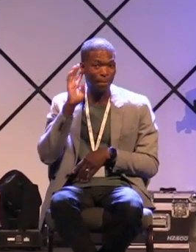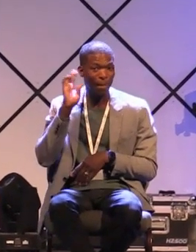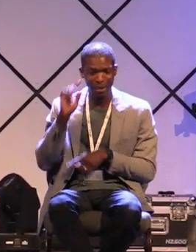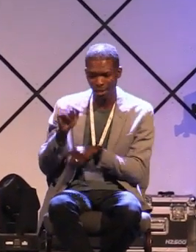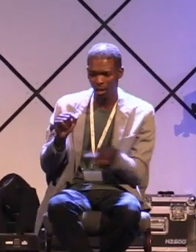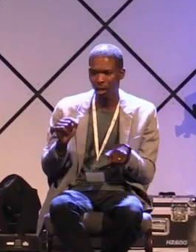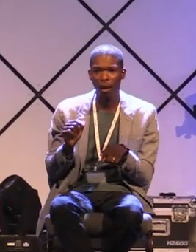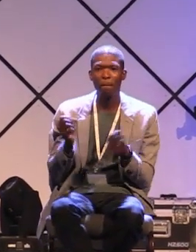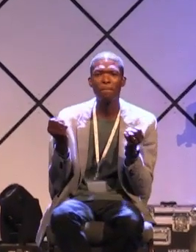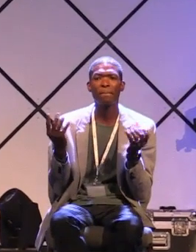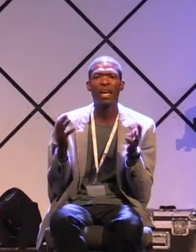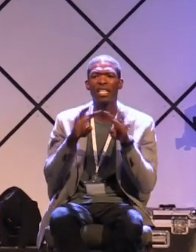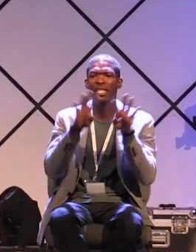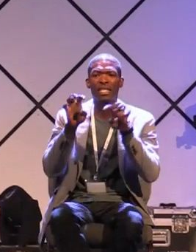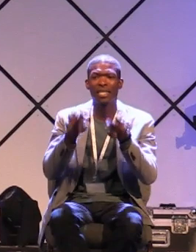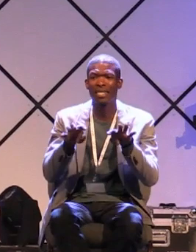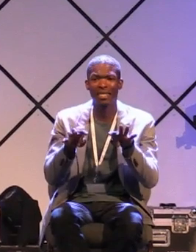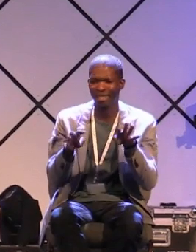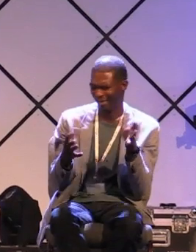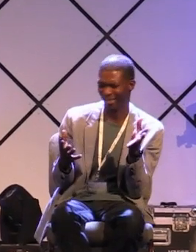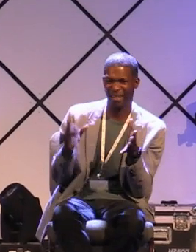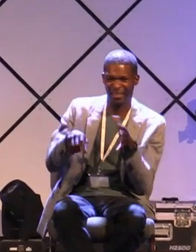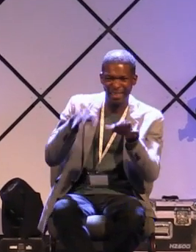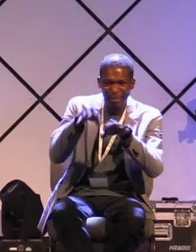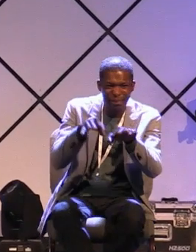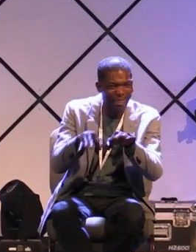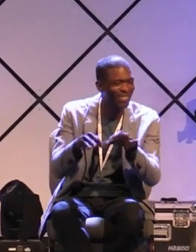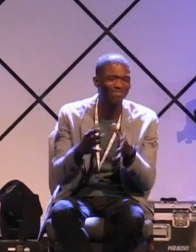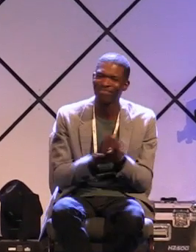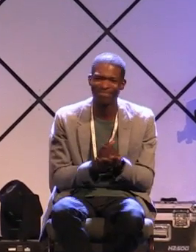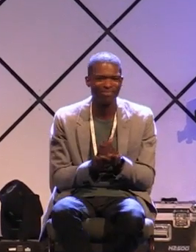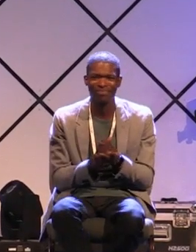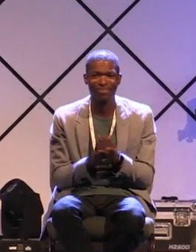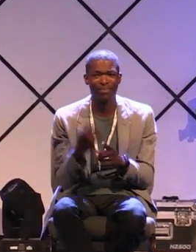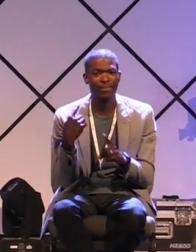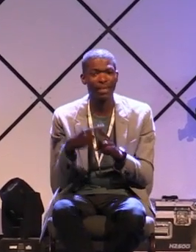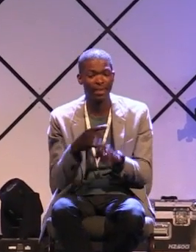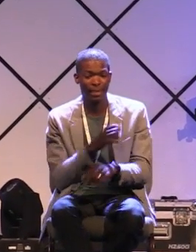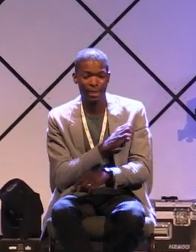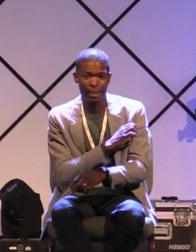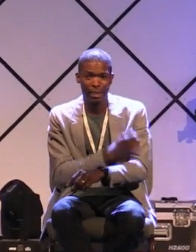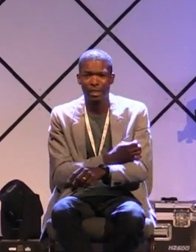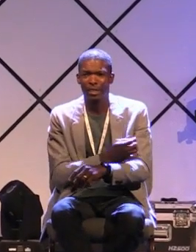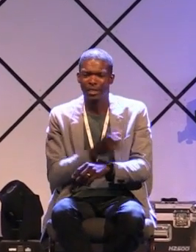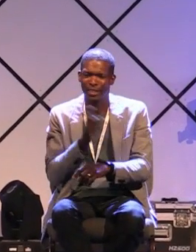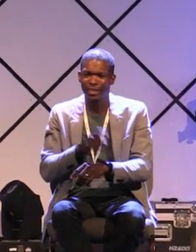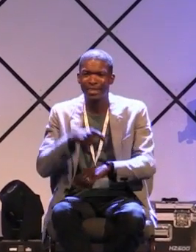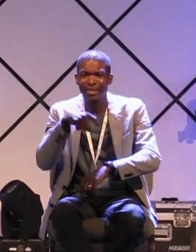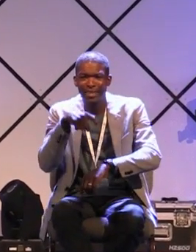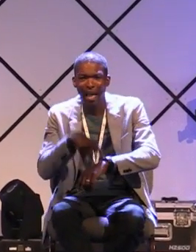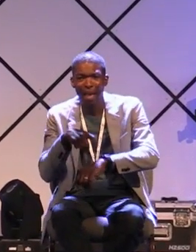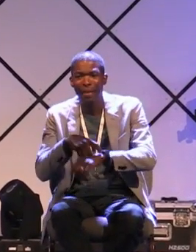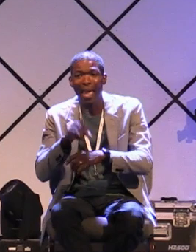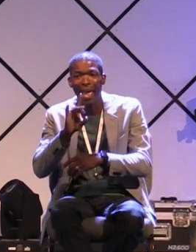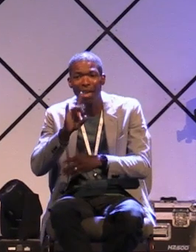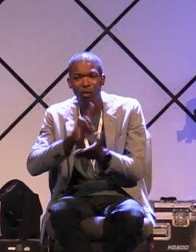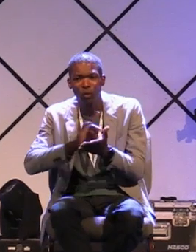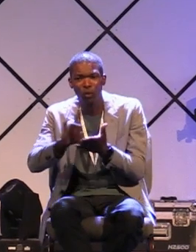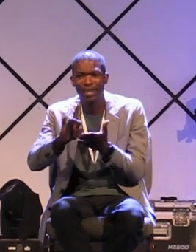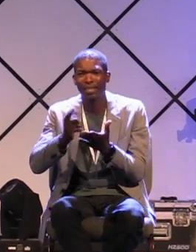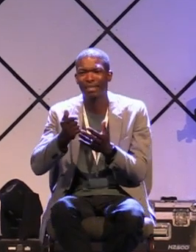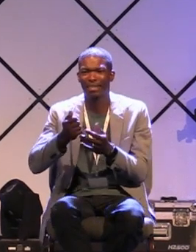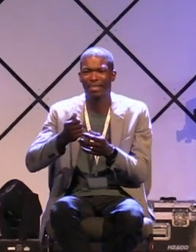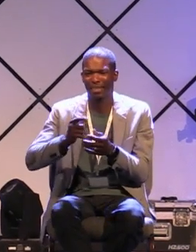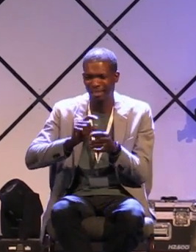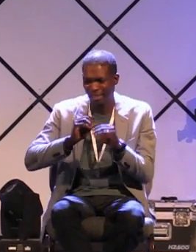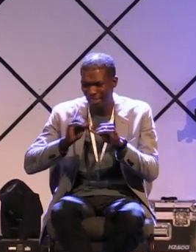We don't have to go into detail. Not to mention the energy required to fulfill the 8 weeks of puppies or the 18 months of raising a puppy,